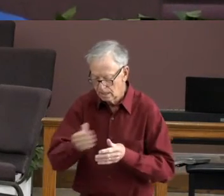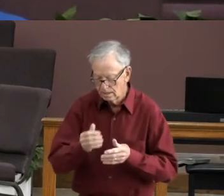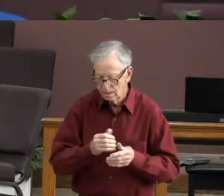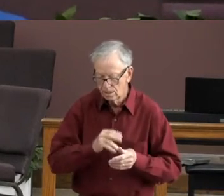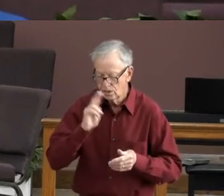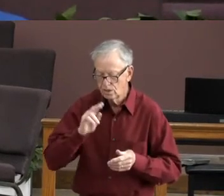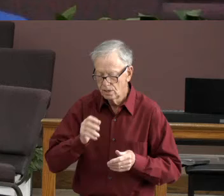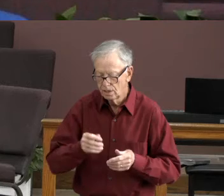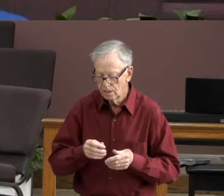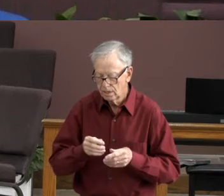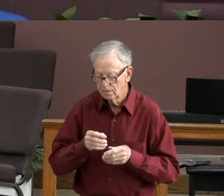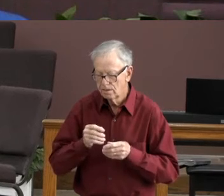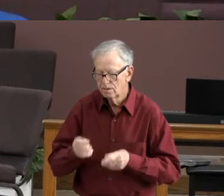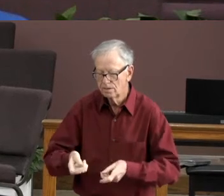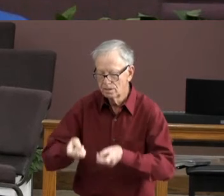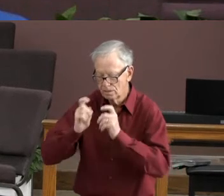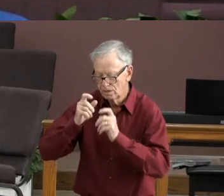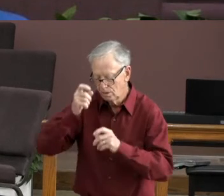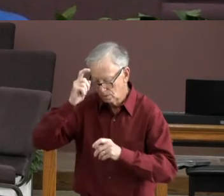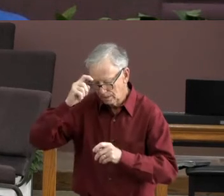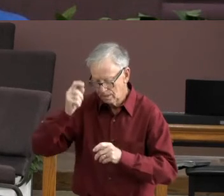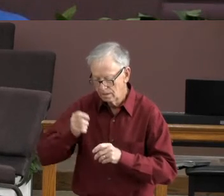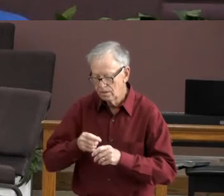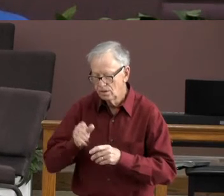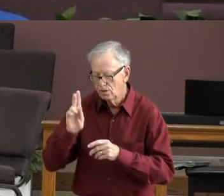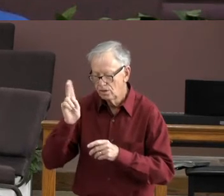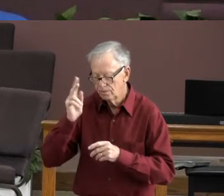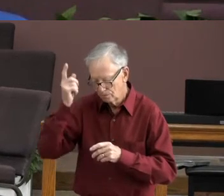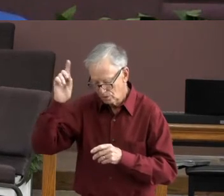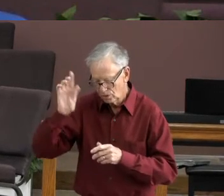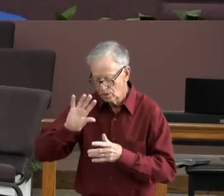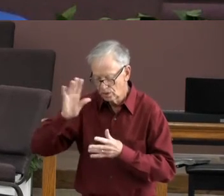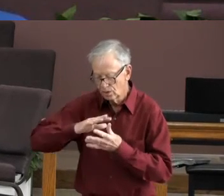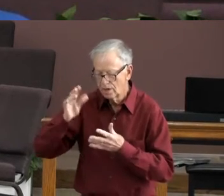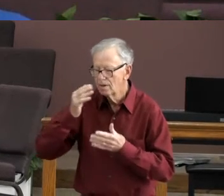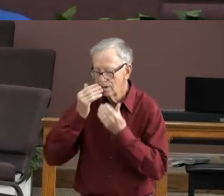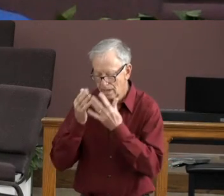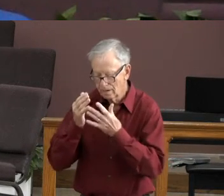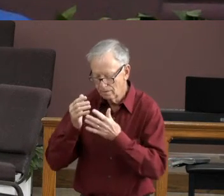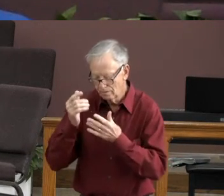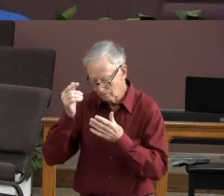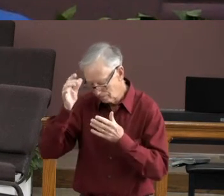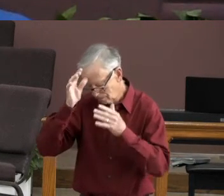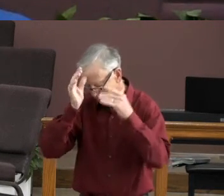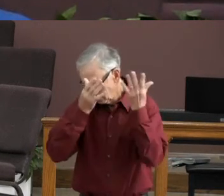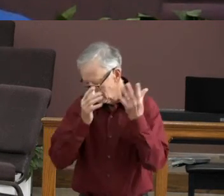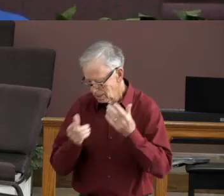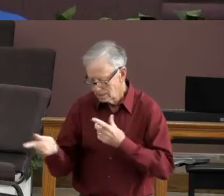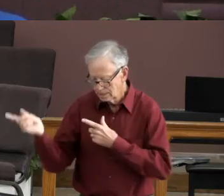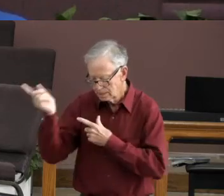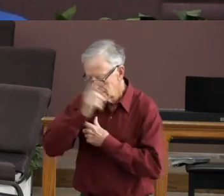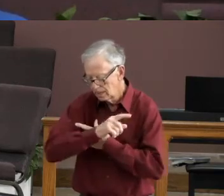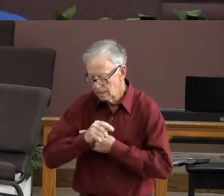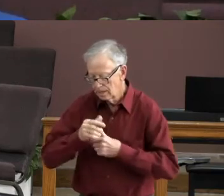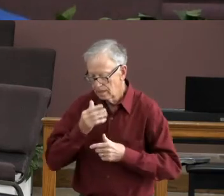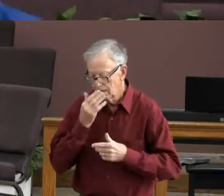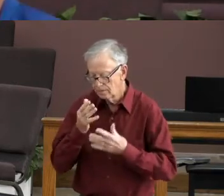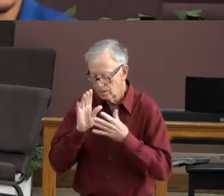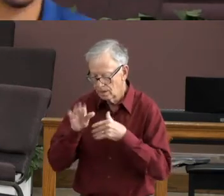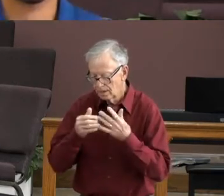the wisdom and discernment to use them for your glory. Thank you, Father, for this day. And we pray all these things in your Son's loving name.